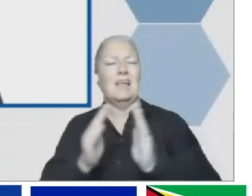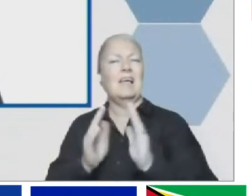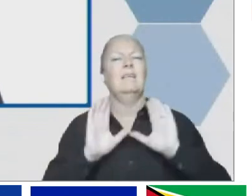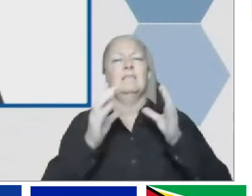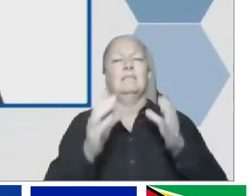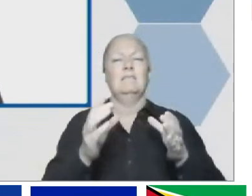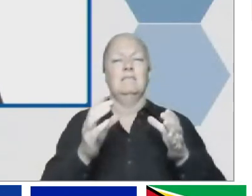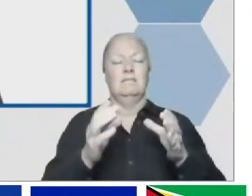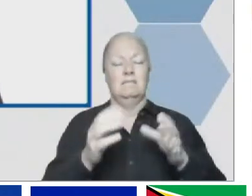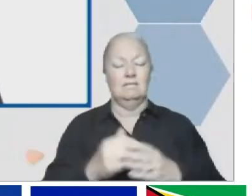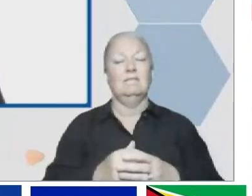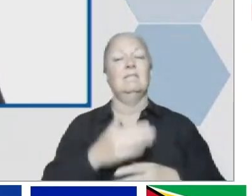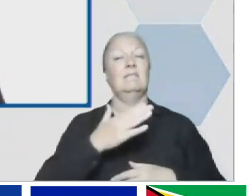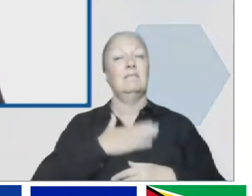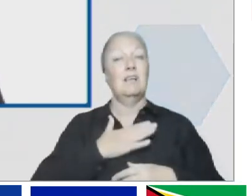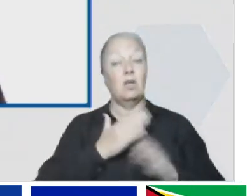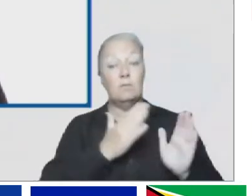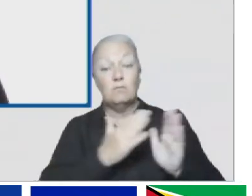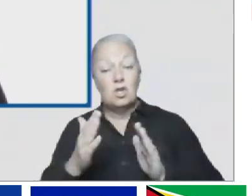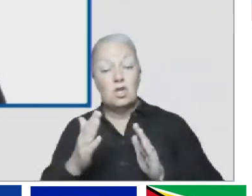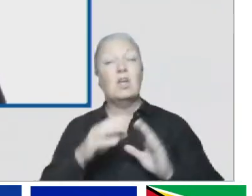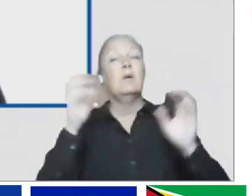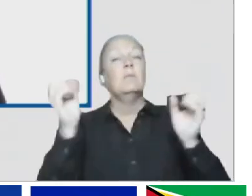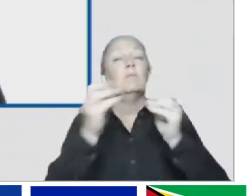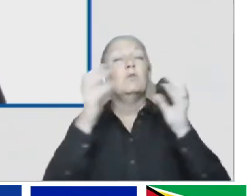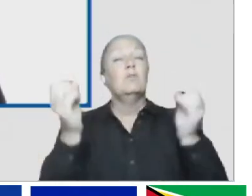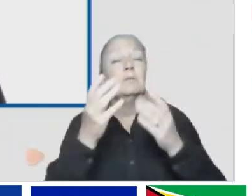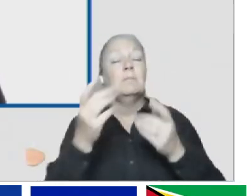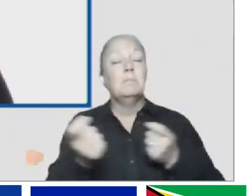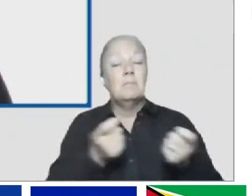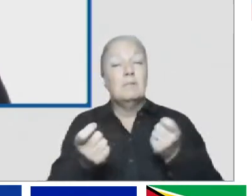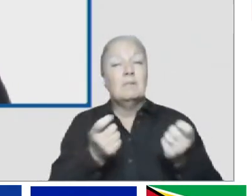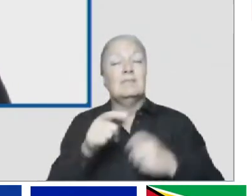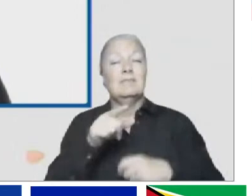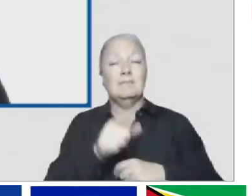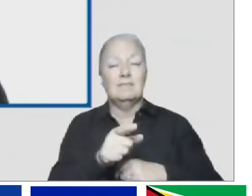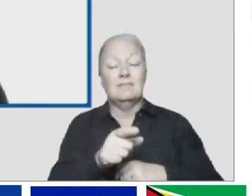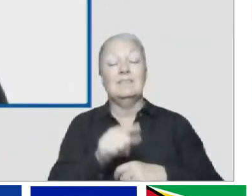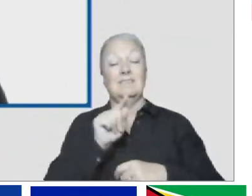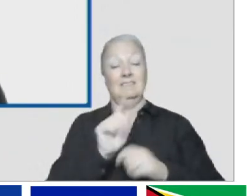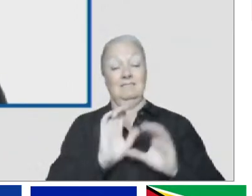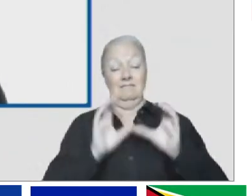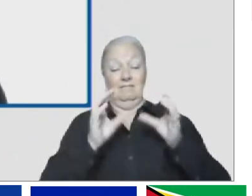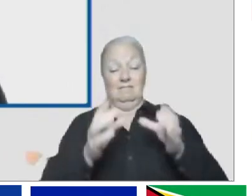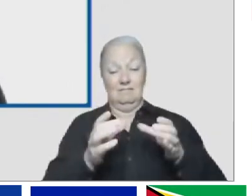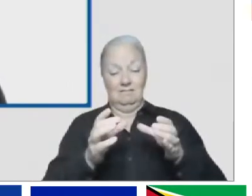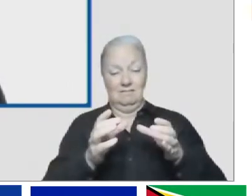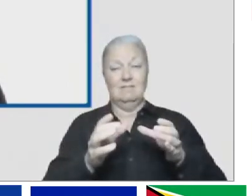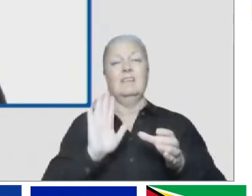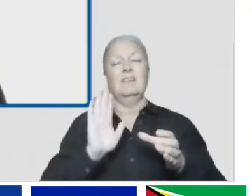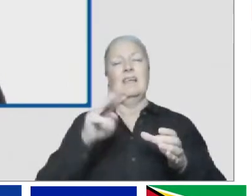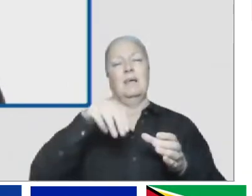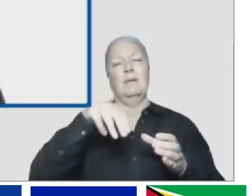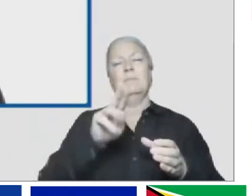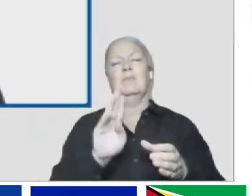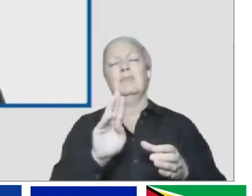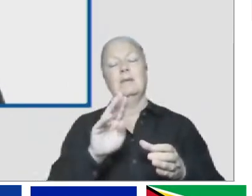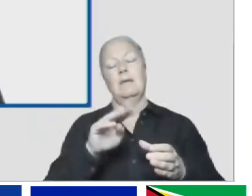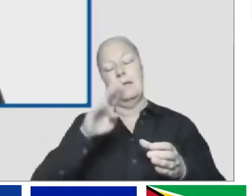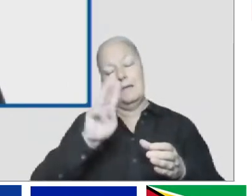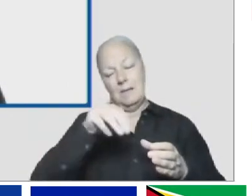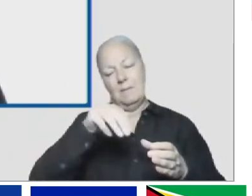Emergency Management Agency is the main body within the NDRMC responsible for coordinating the management of various types